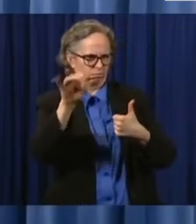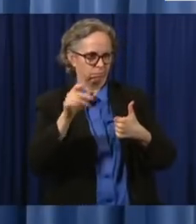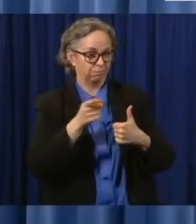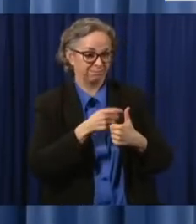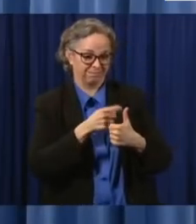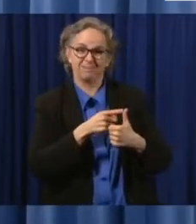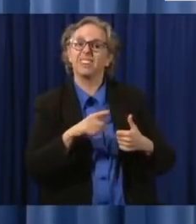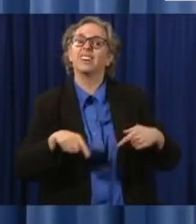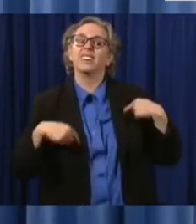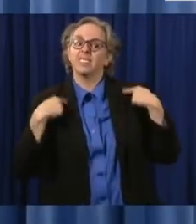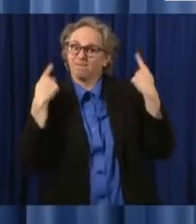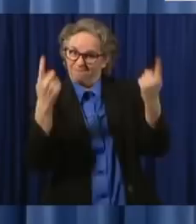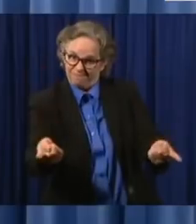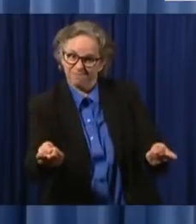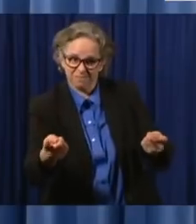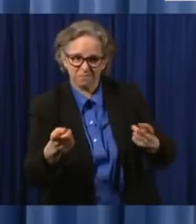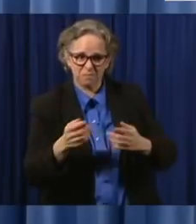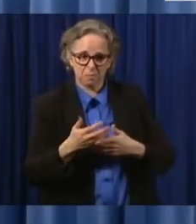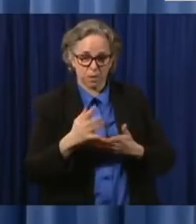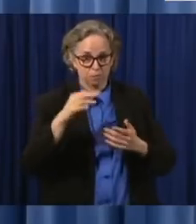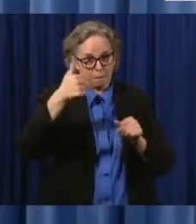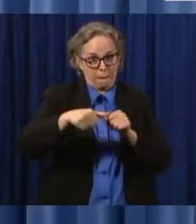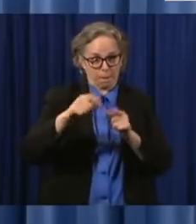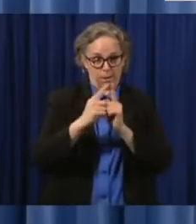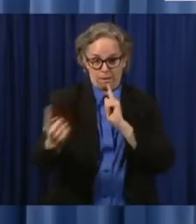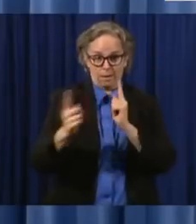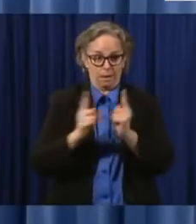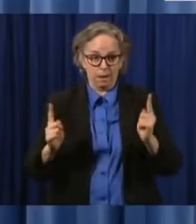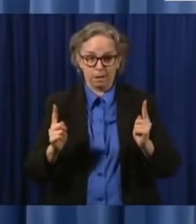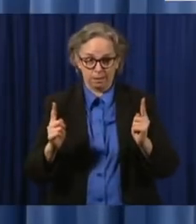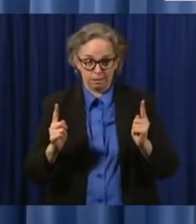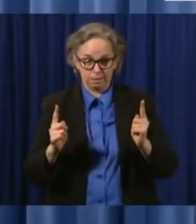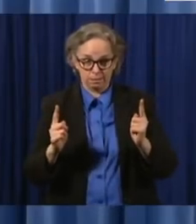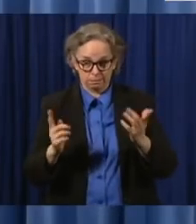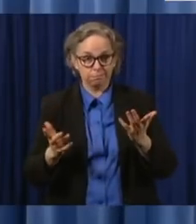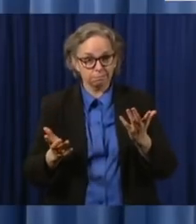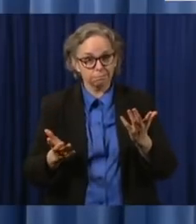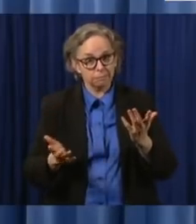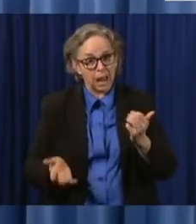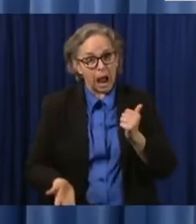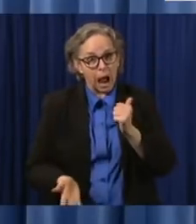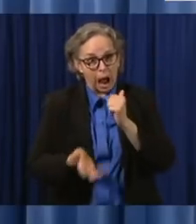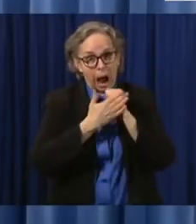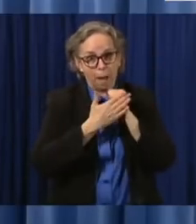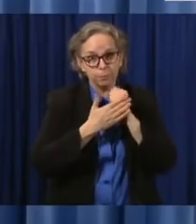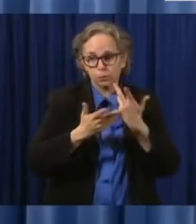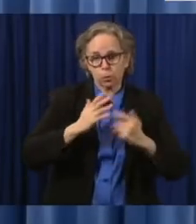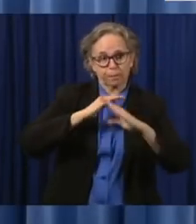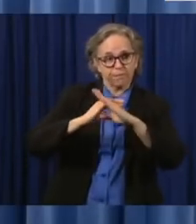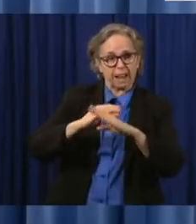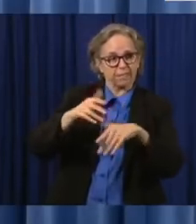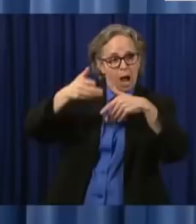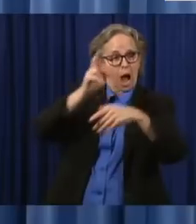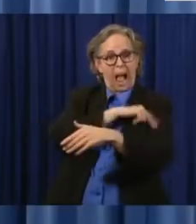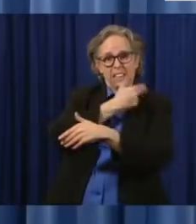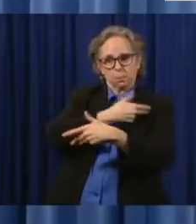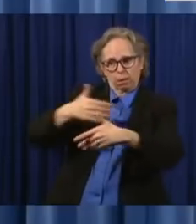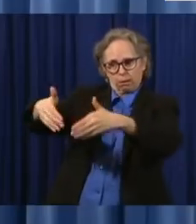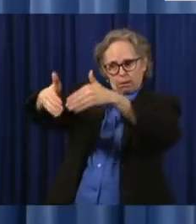avoided overwhelming our hospitals, and we have flattened the curve, and that has been great work by all of